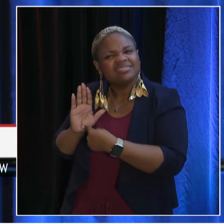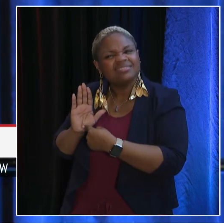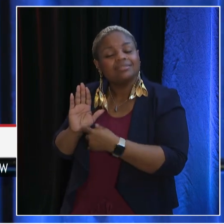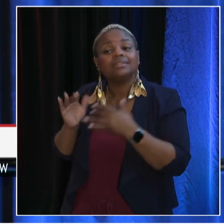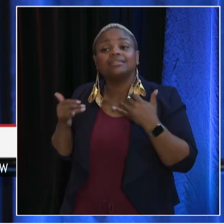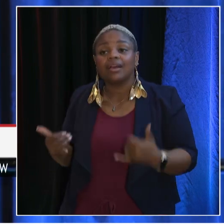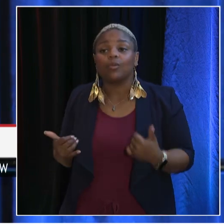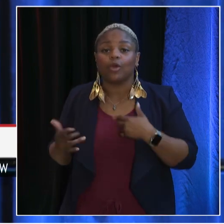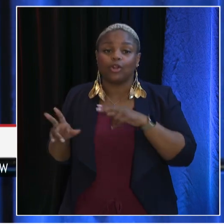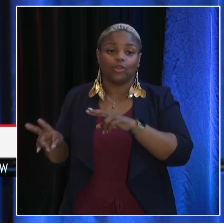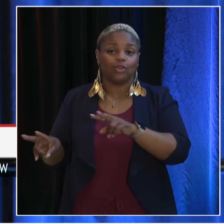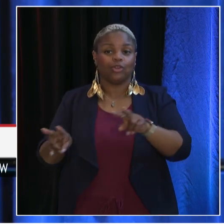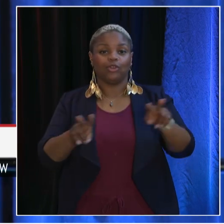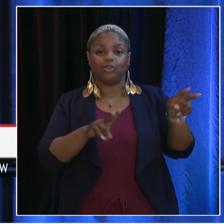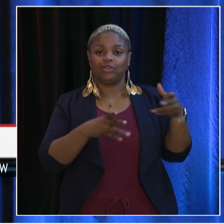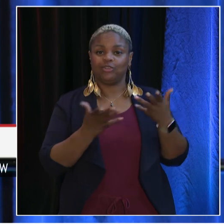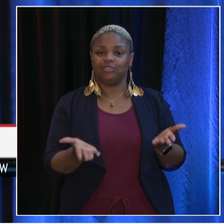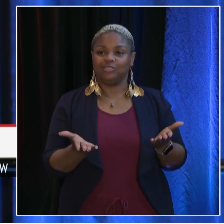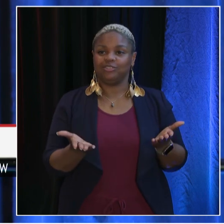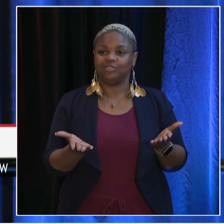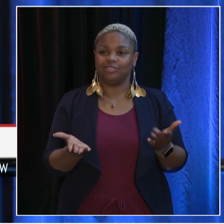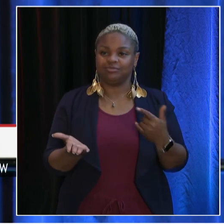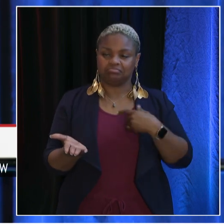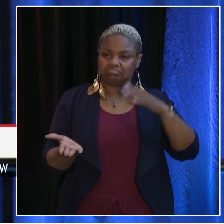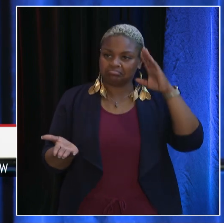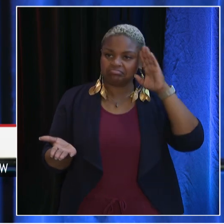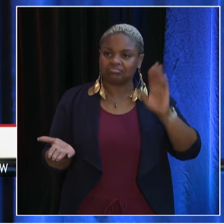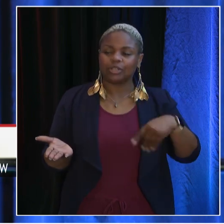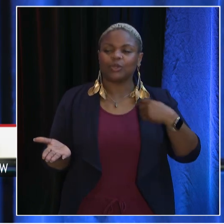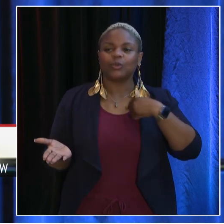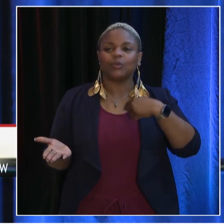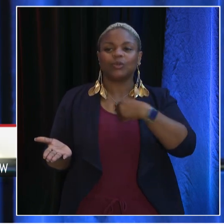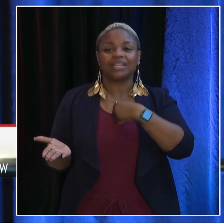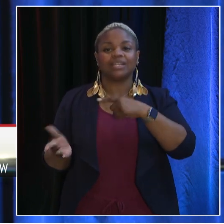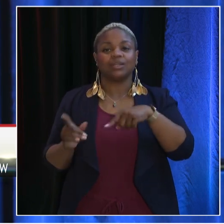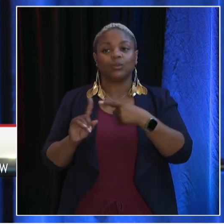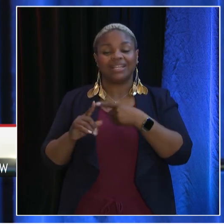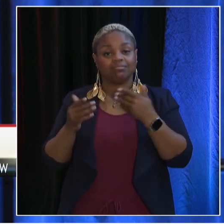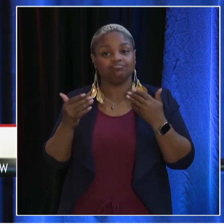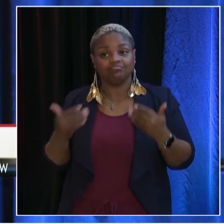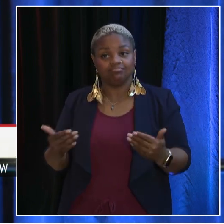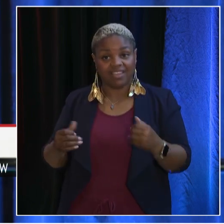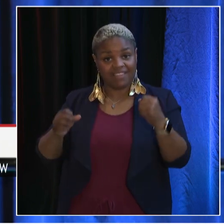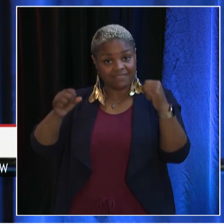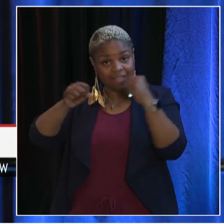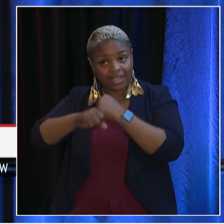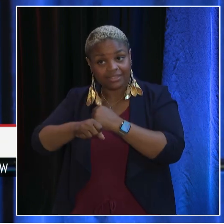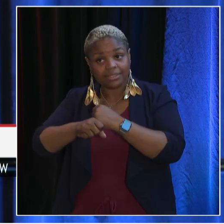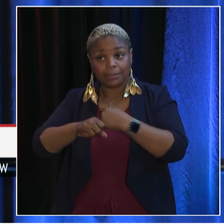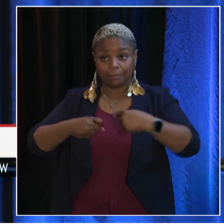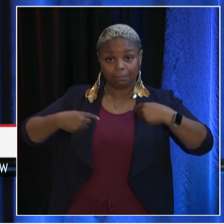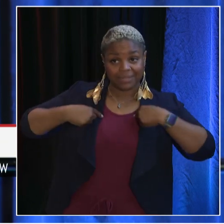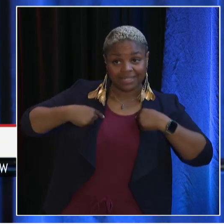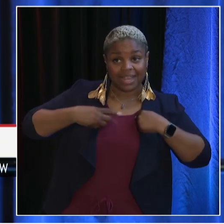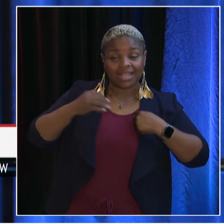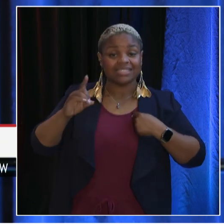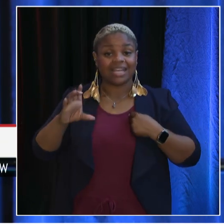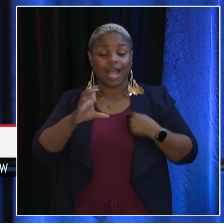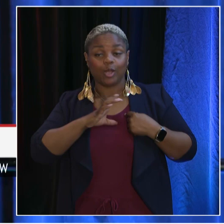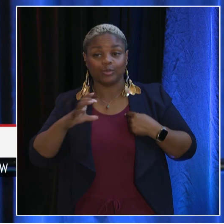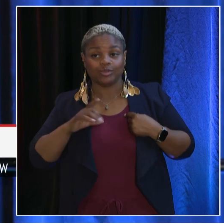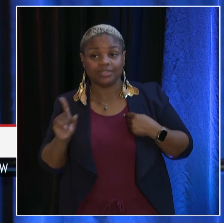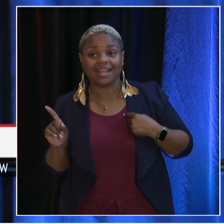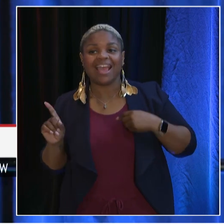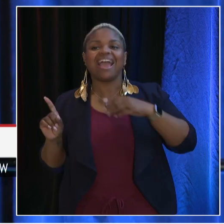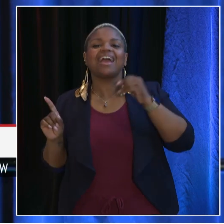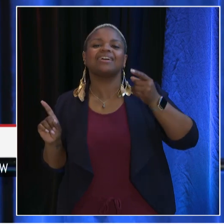when we go up for that fight, is it going to be me and Phil and members of the council, but it's going to be all of us together. So